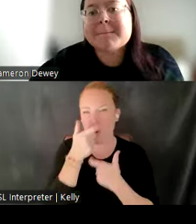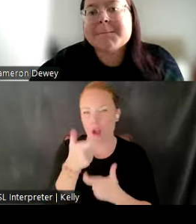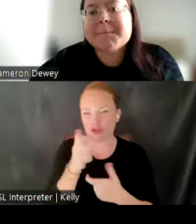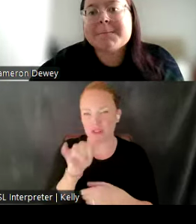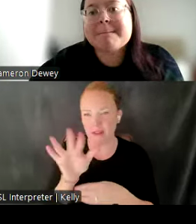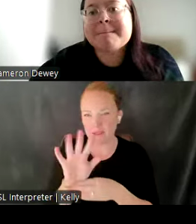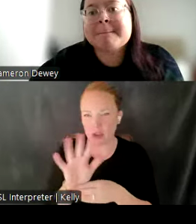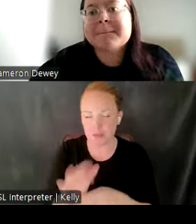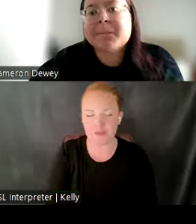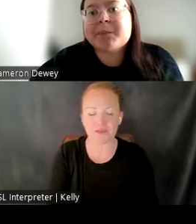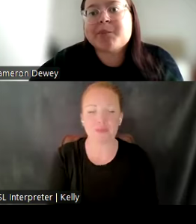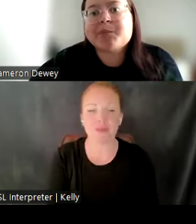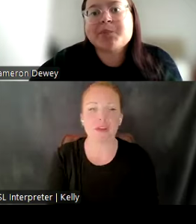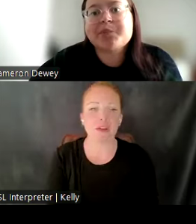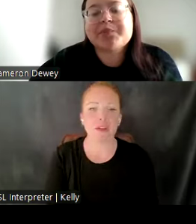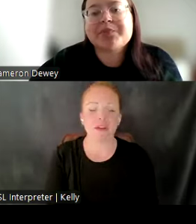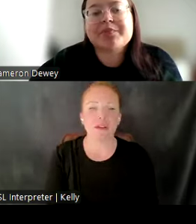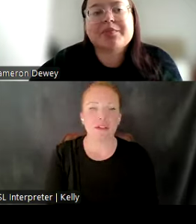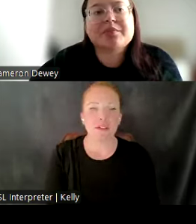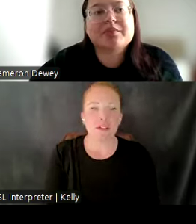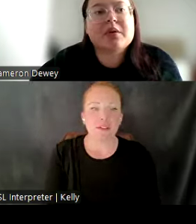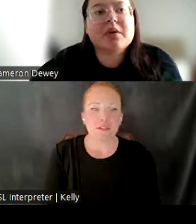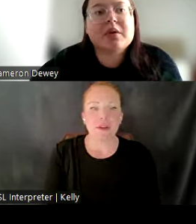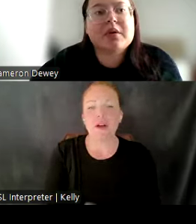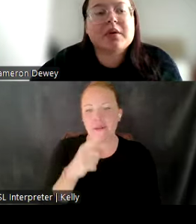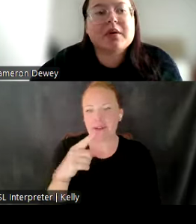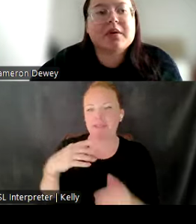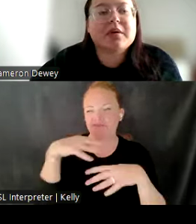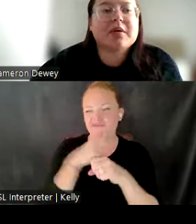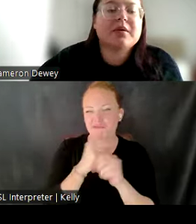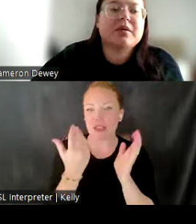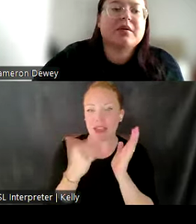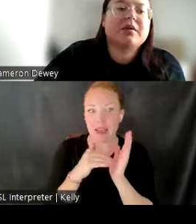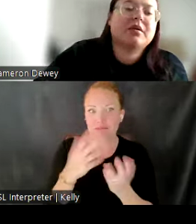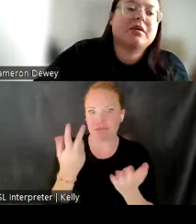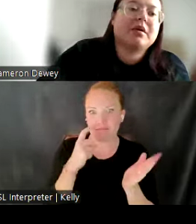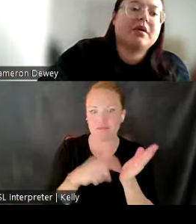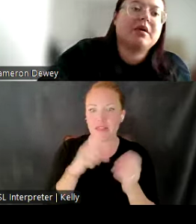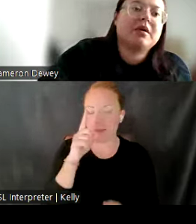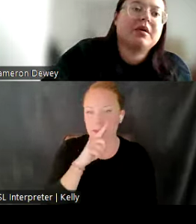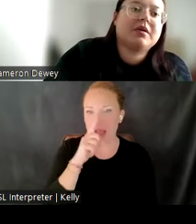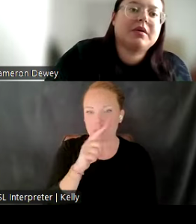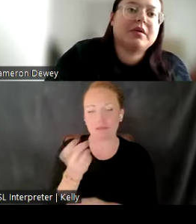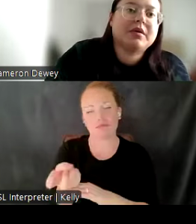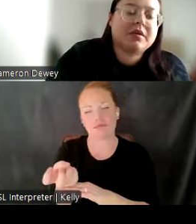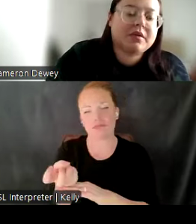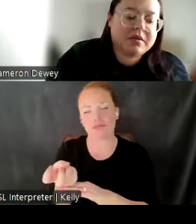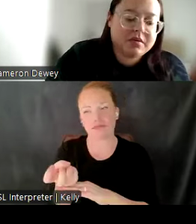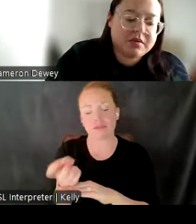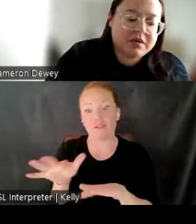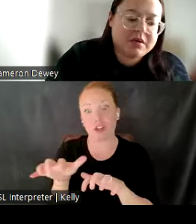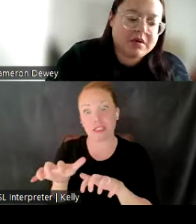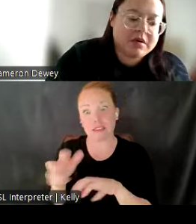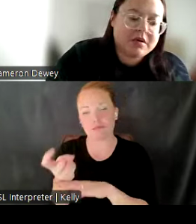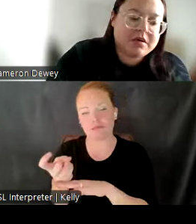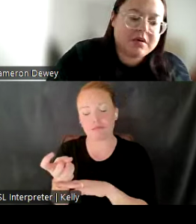video. But to summarize, you can see that the mouse was going back between freezing